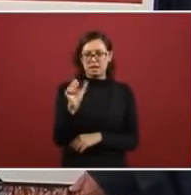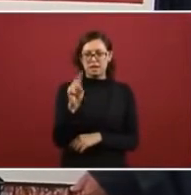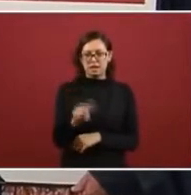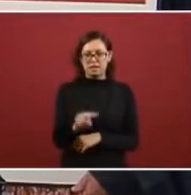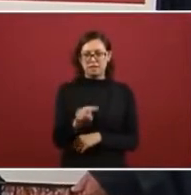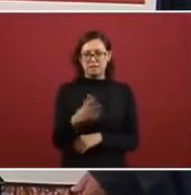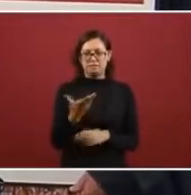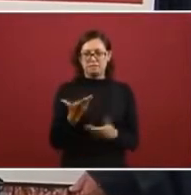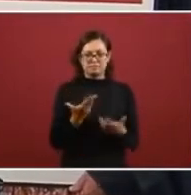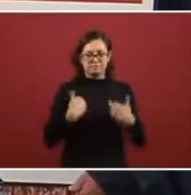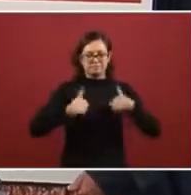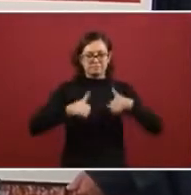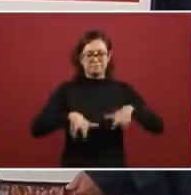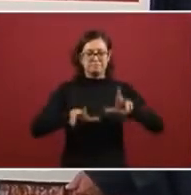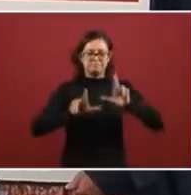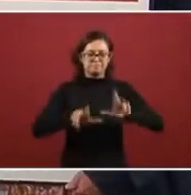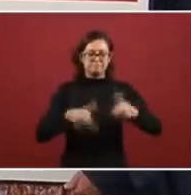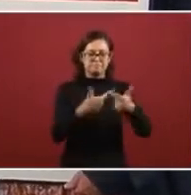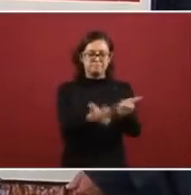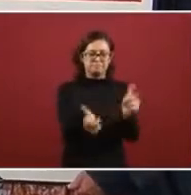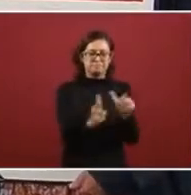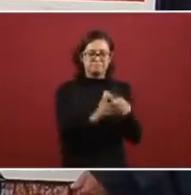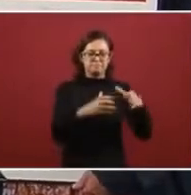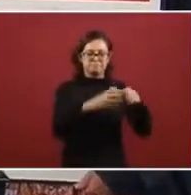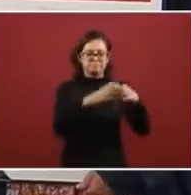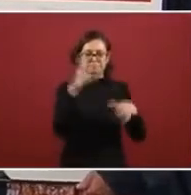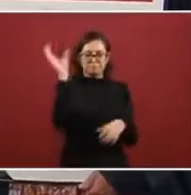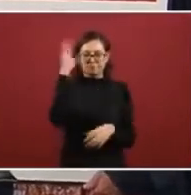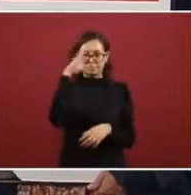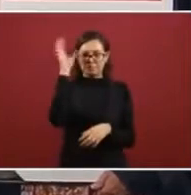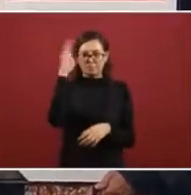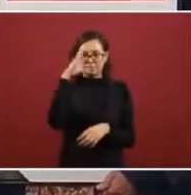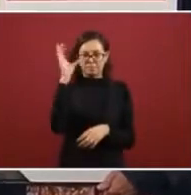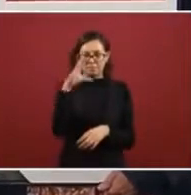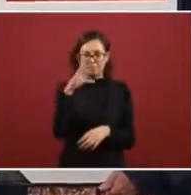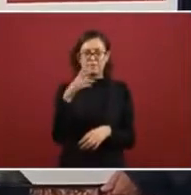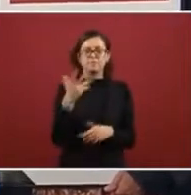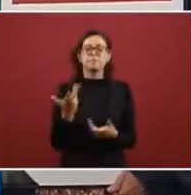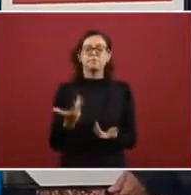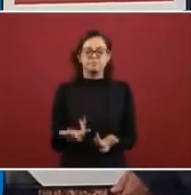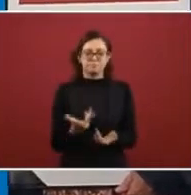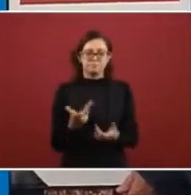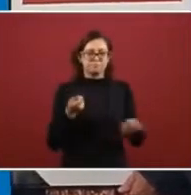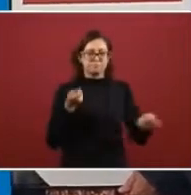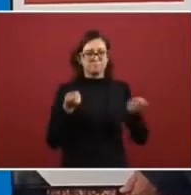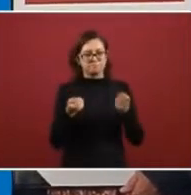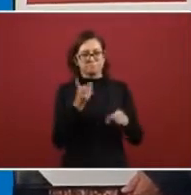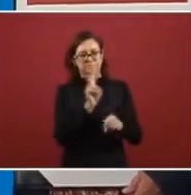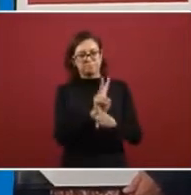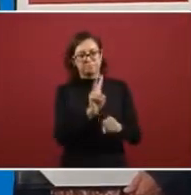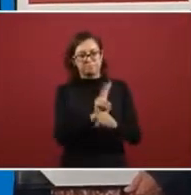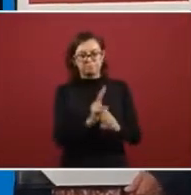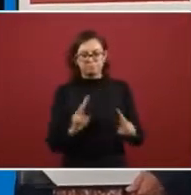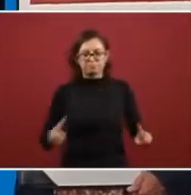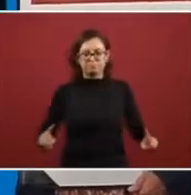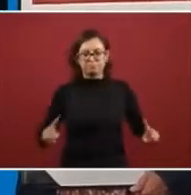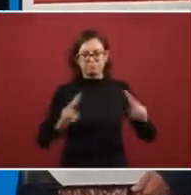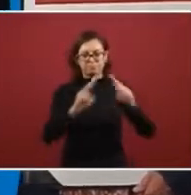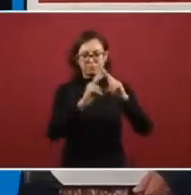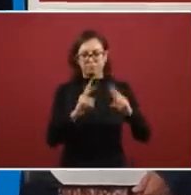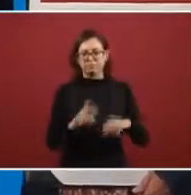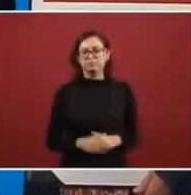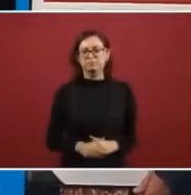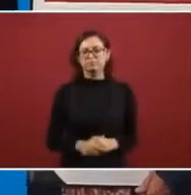honor to Ms. Pozo, who works with scientists that are dedicated